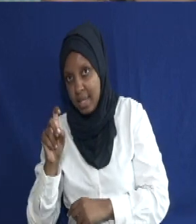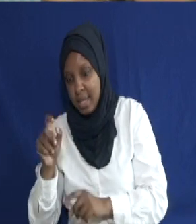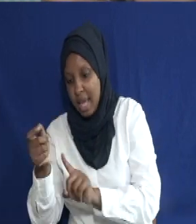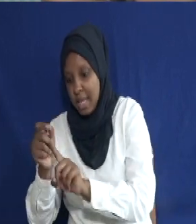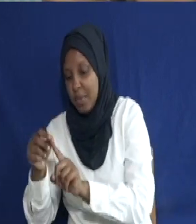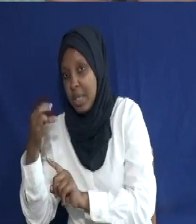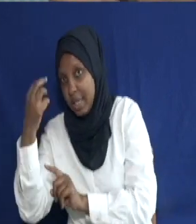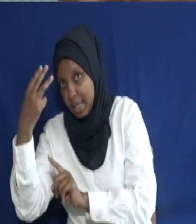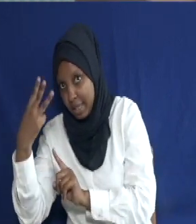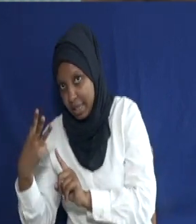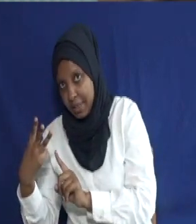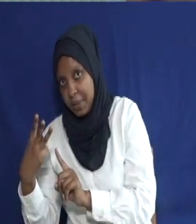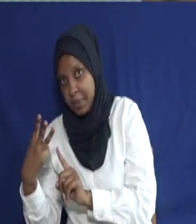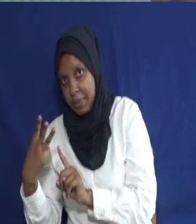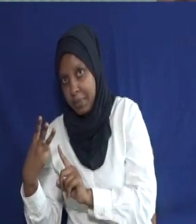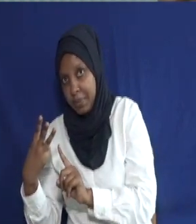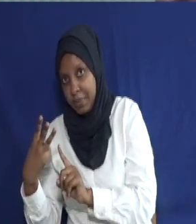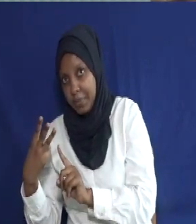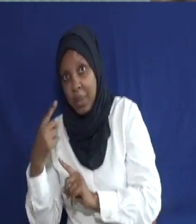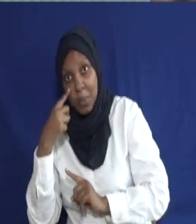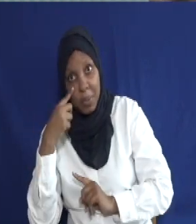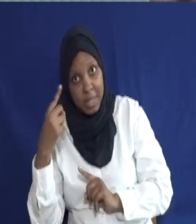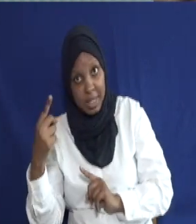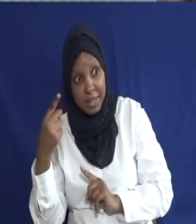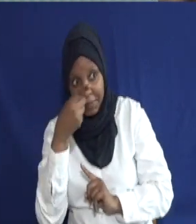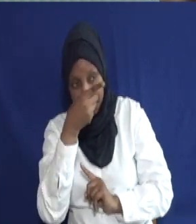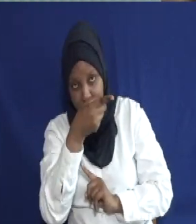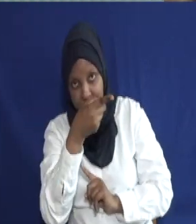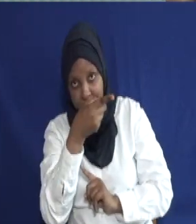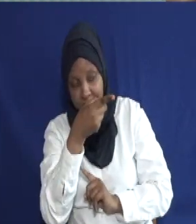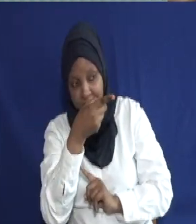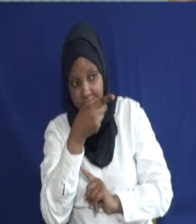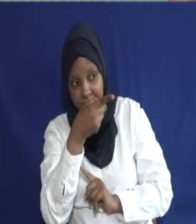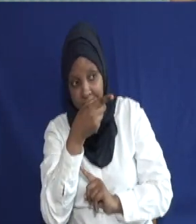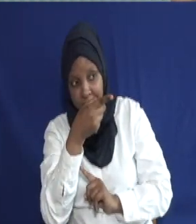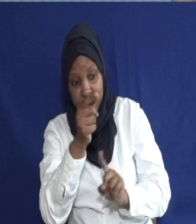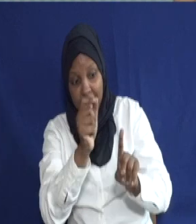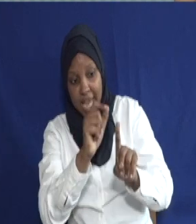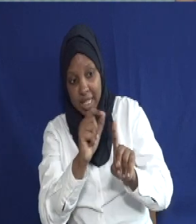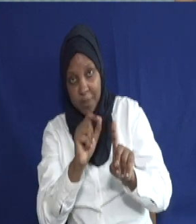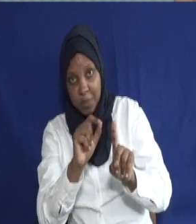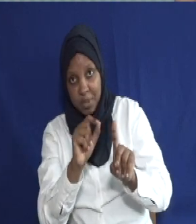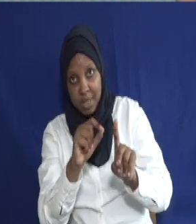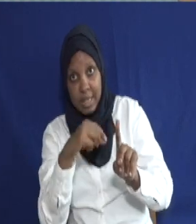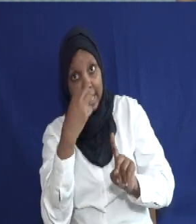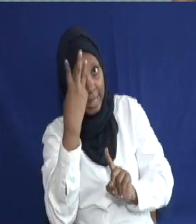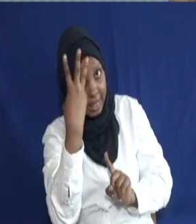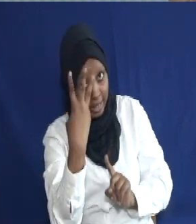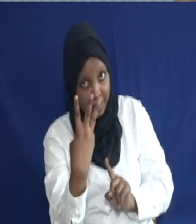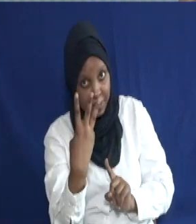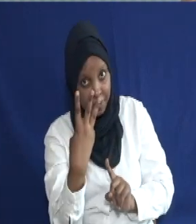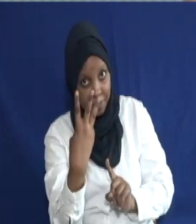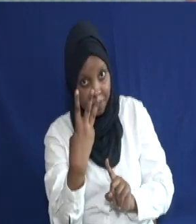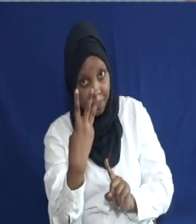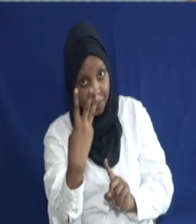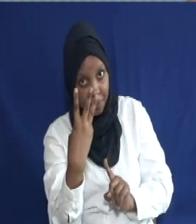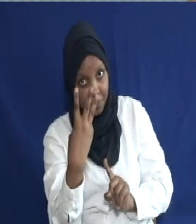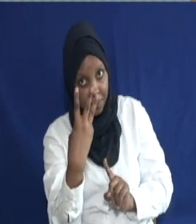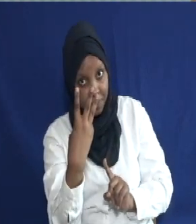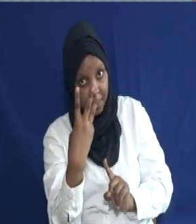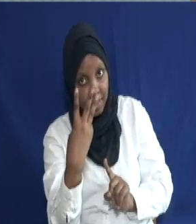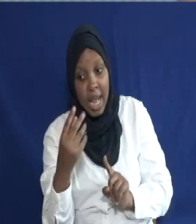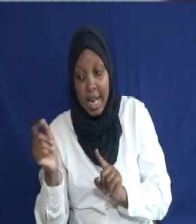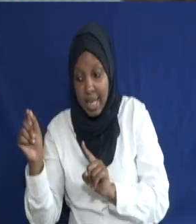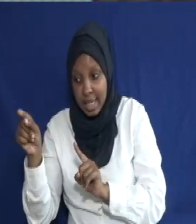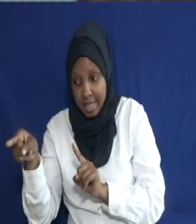cubed. So we see exponent here is 3 and exponent here is